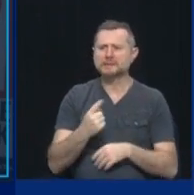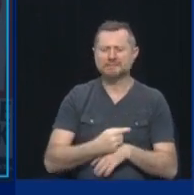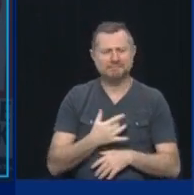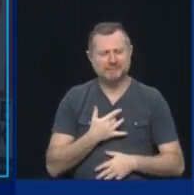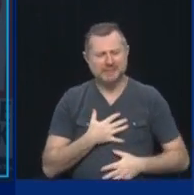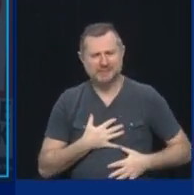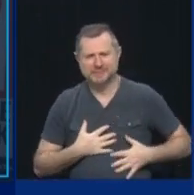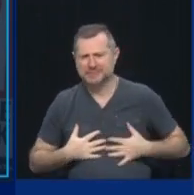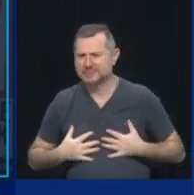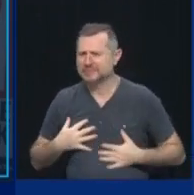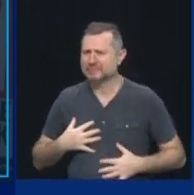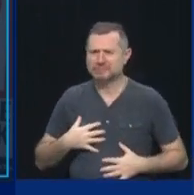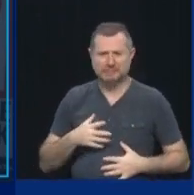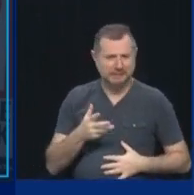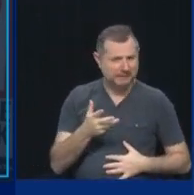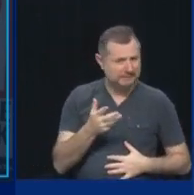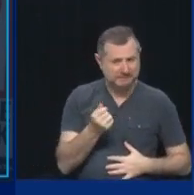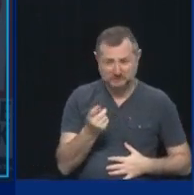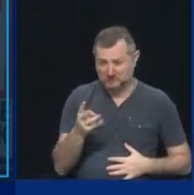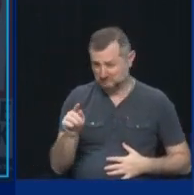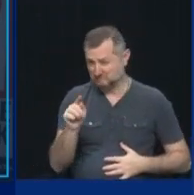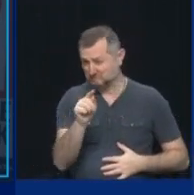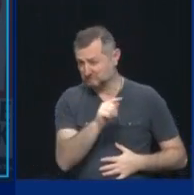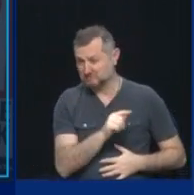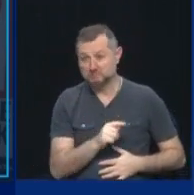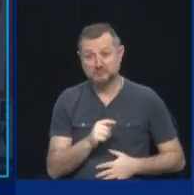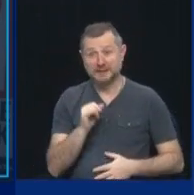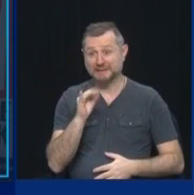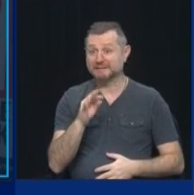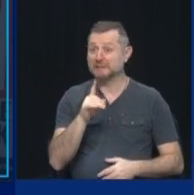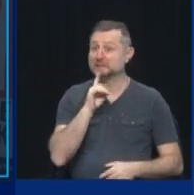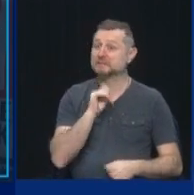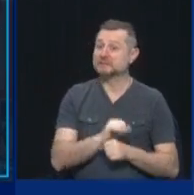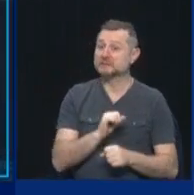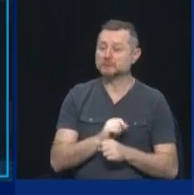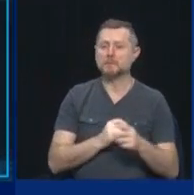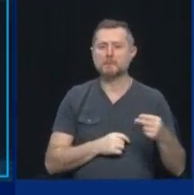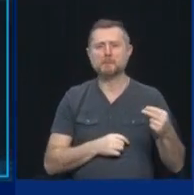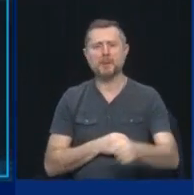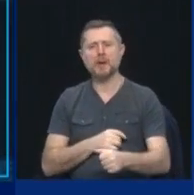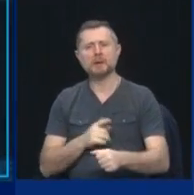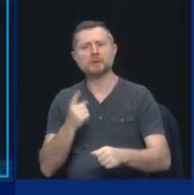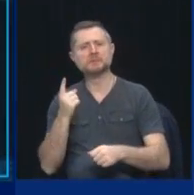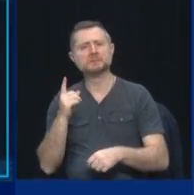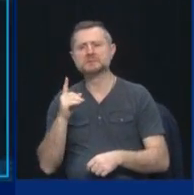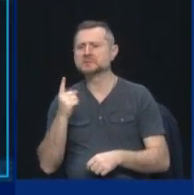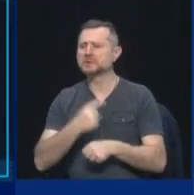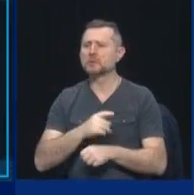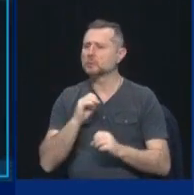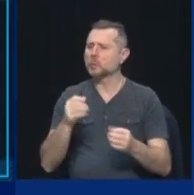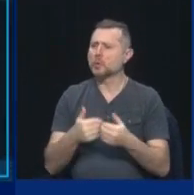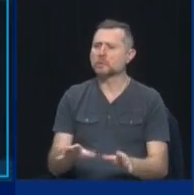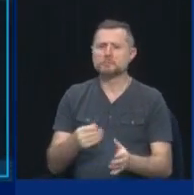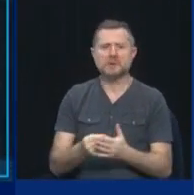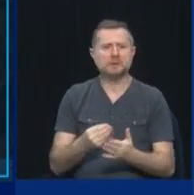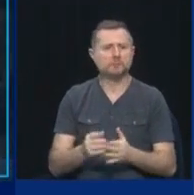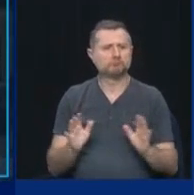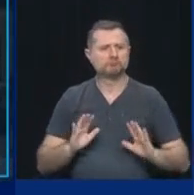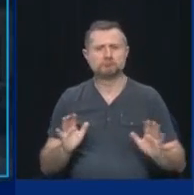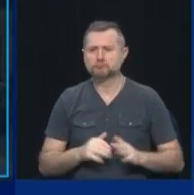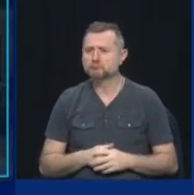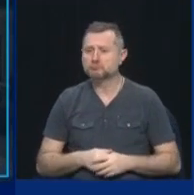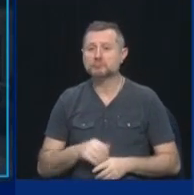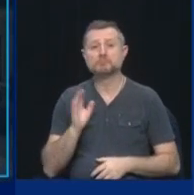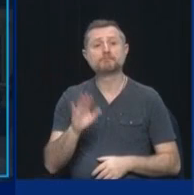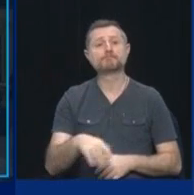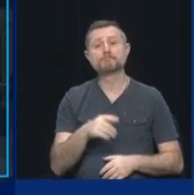the vaccine, that's a paid sick day, so that won't cost you money either. And there are benefits to